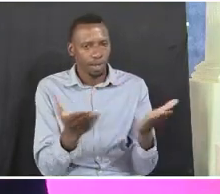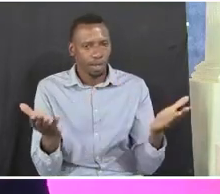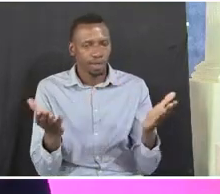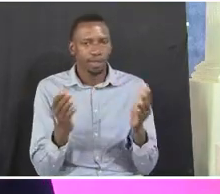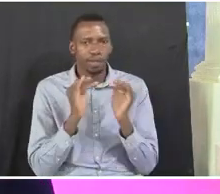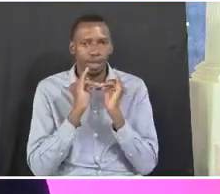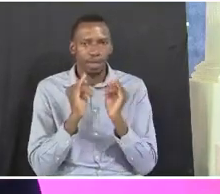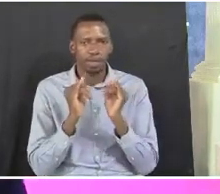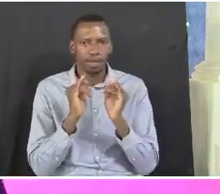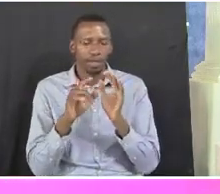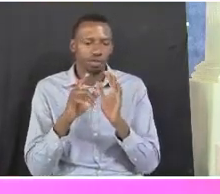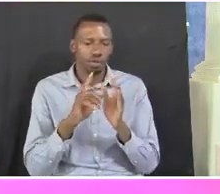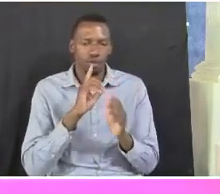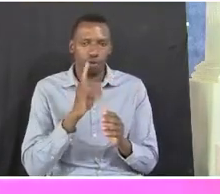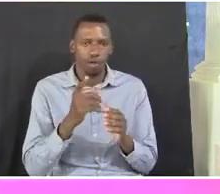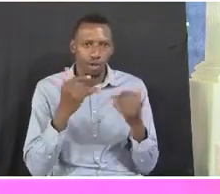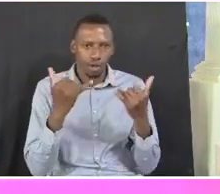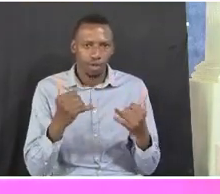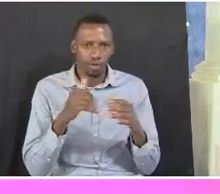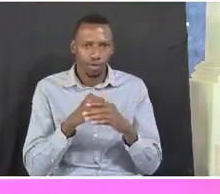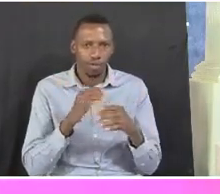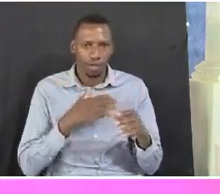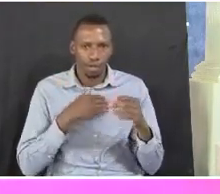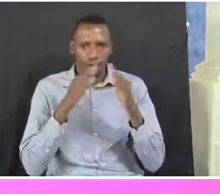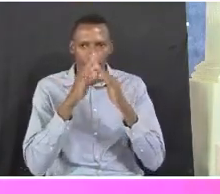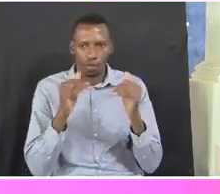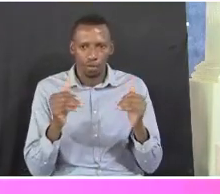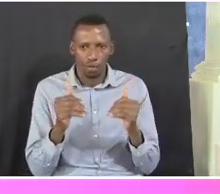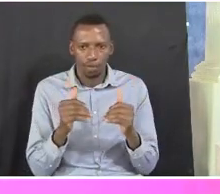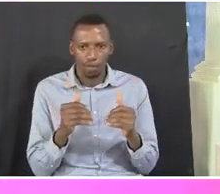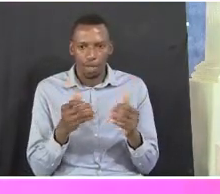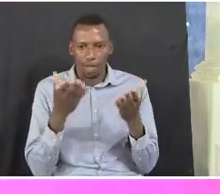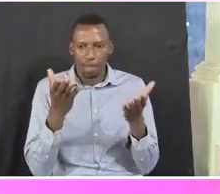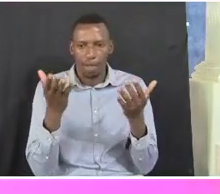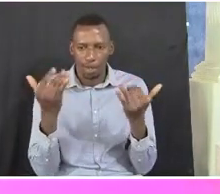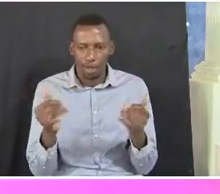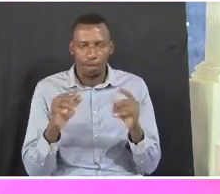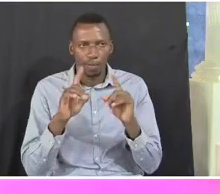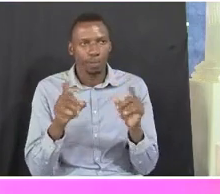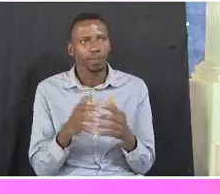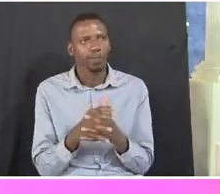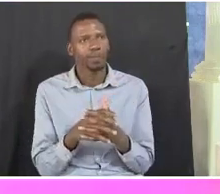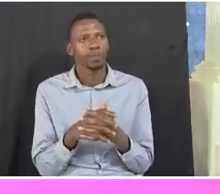instructions now in our houses? Are they there?